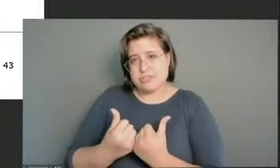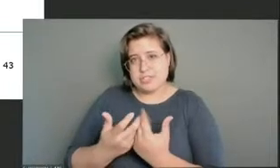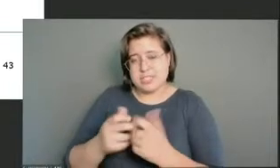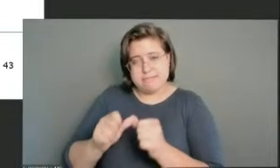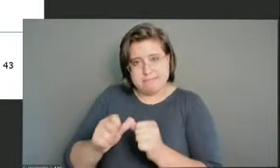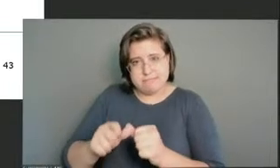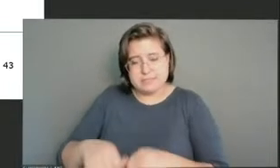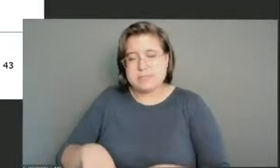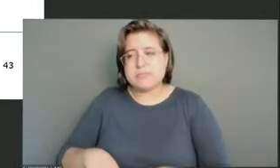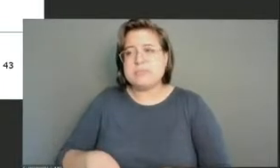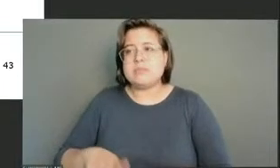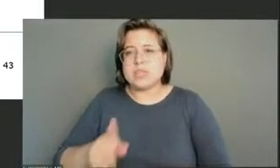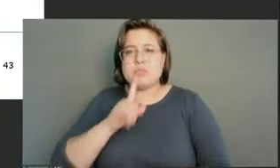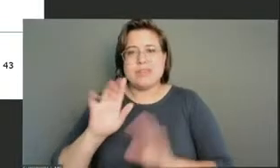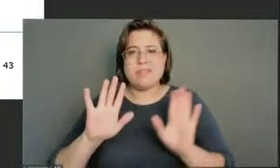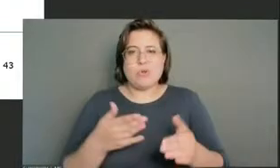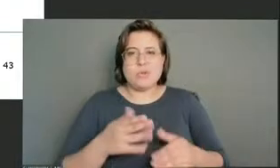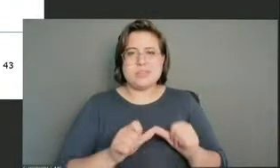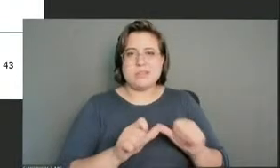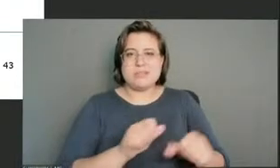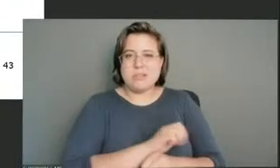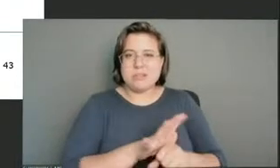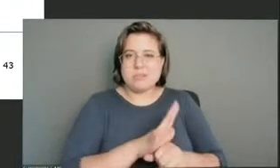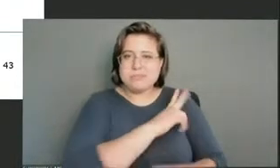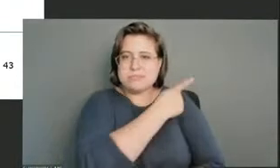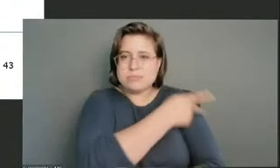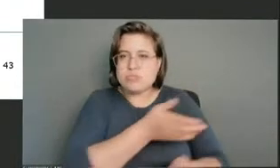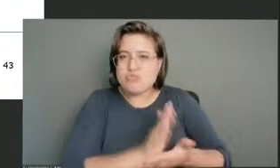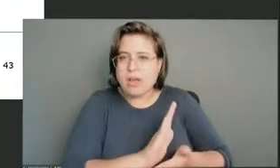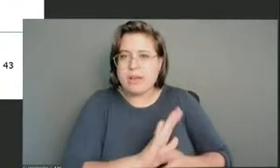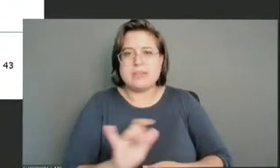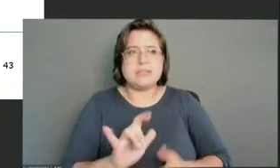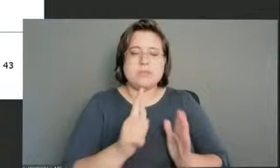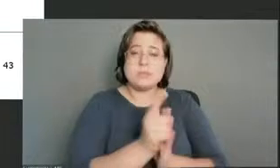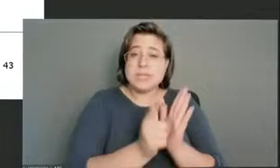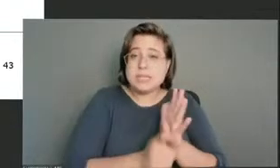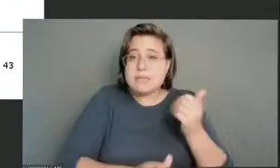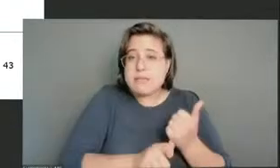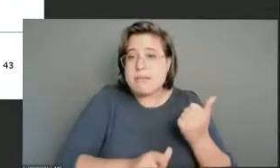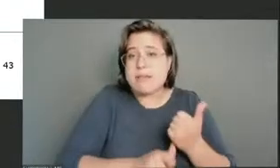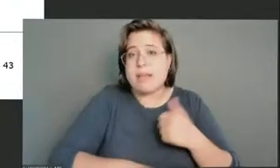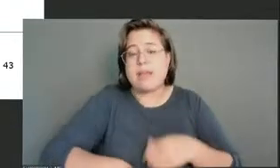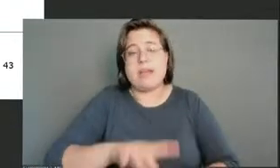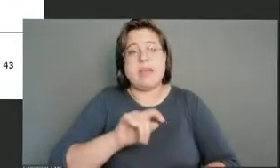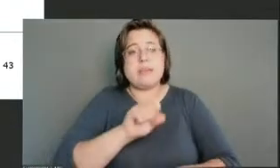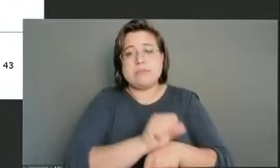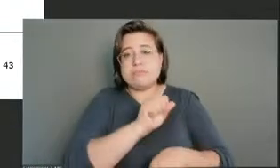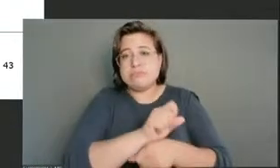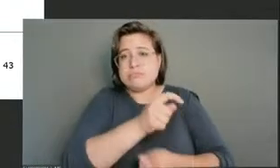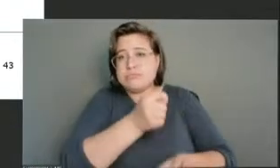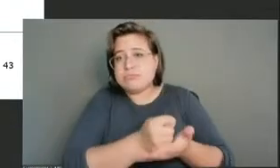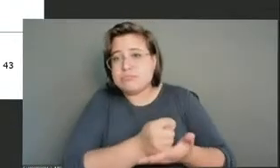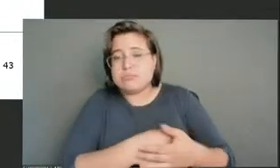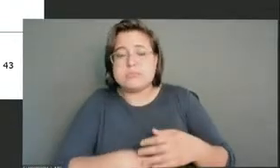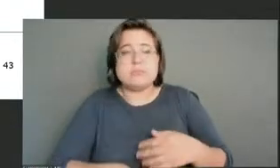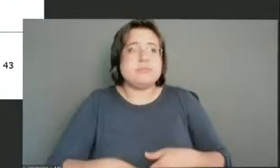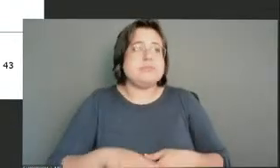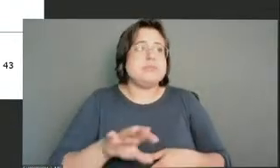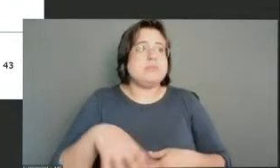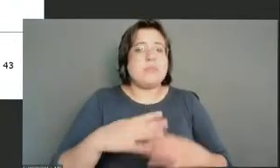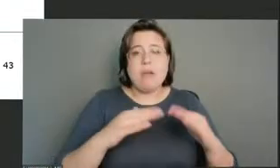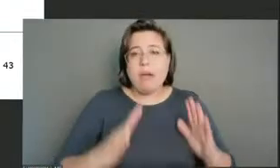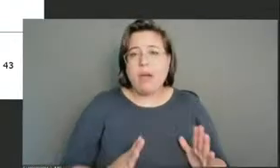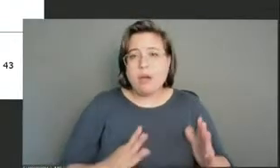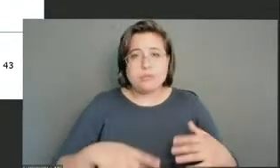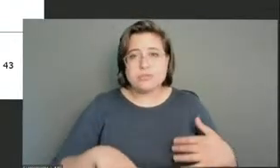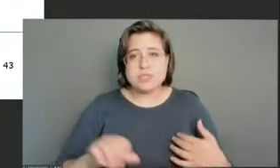patients' rights and support services, such as legal aid, vocational rehabilitation services, housing, as well as